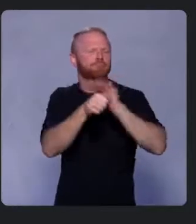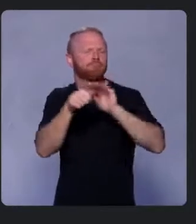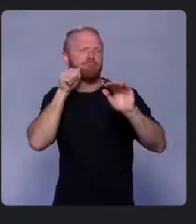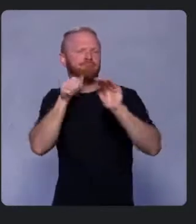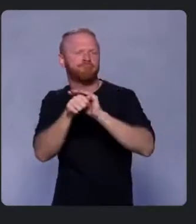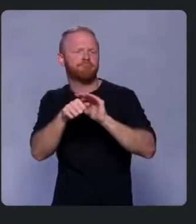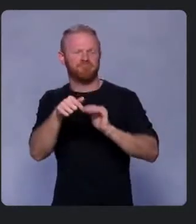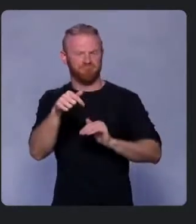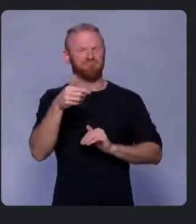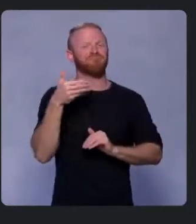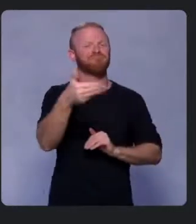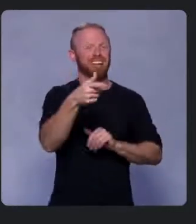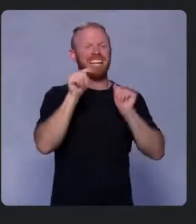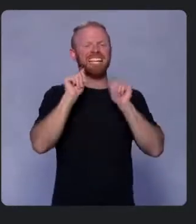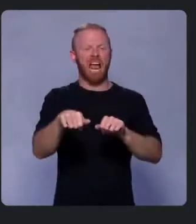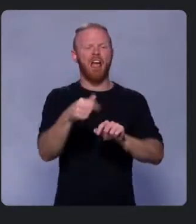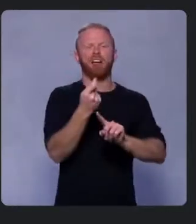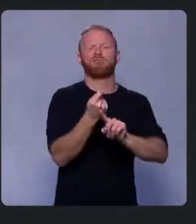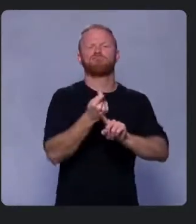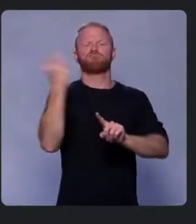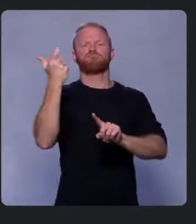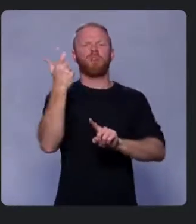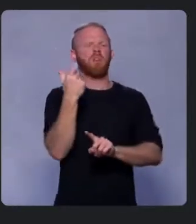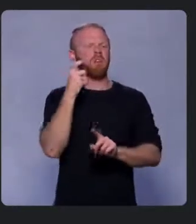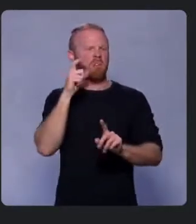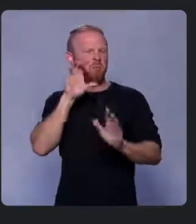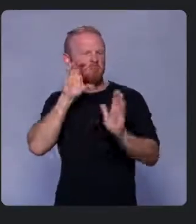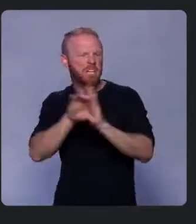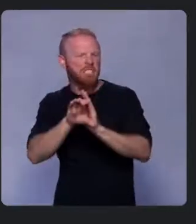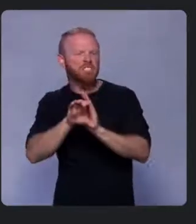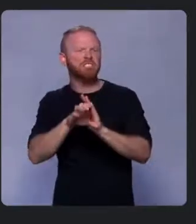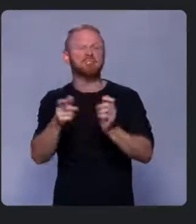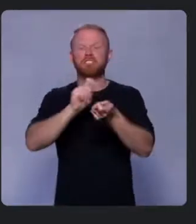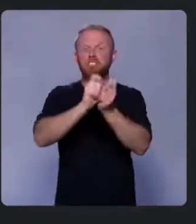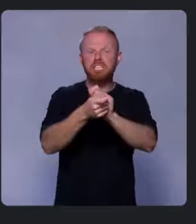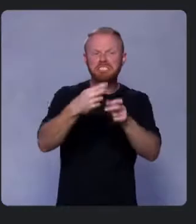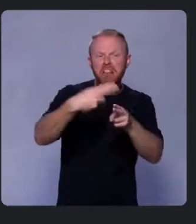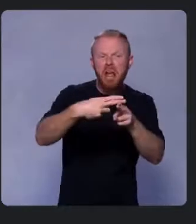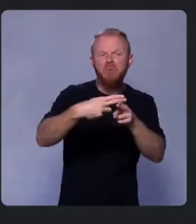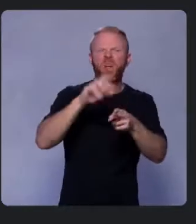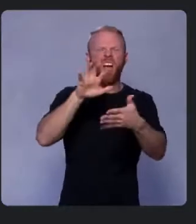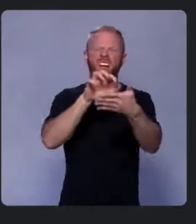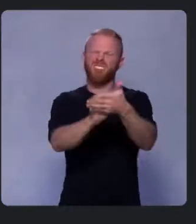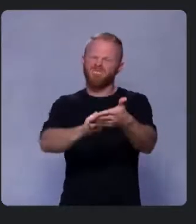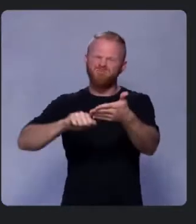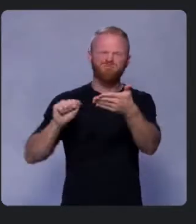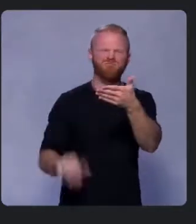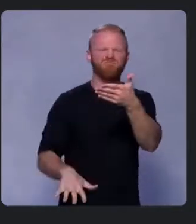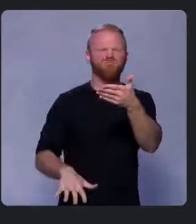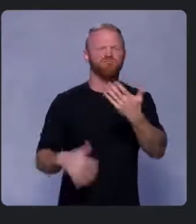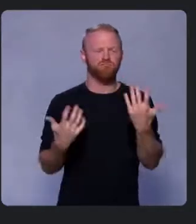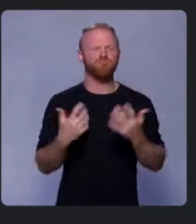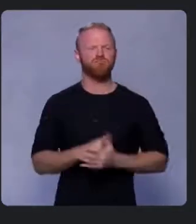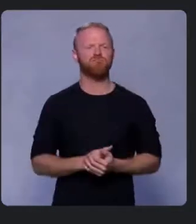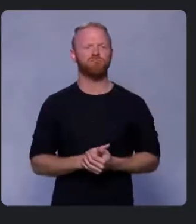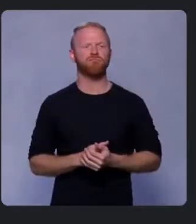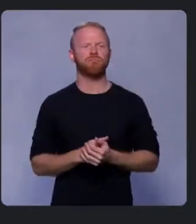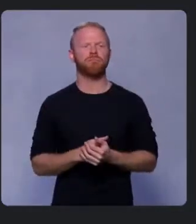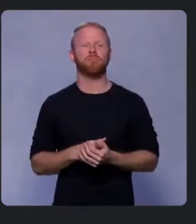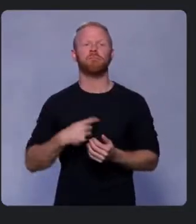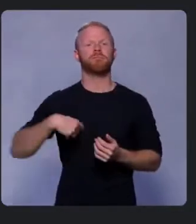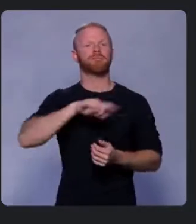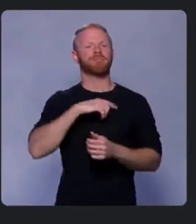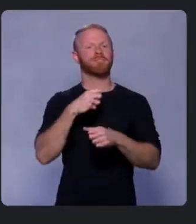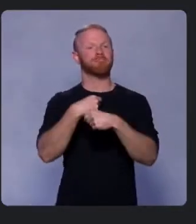be able to remove a single photo from a memory, rename the memory, or remove it entirely. We're making all these